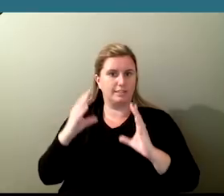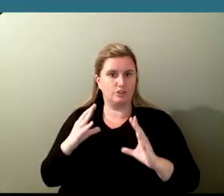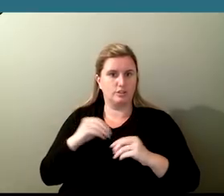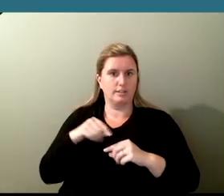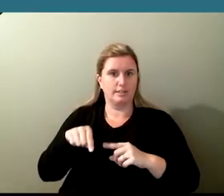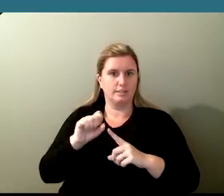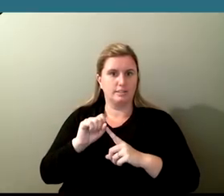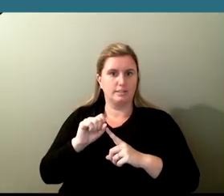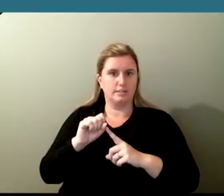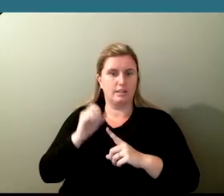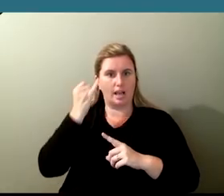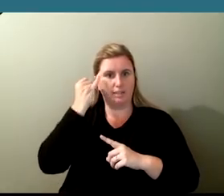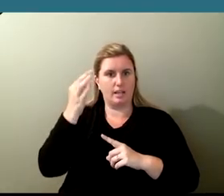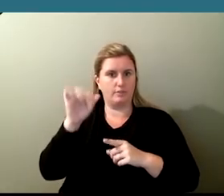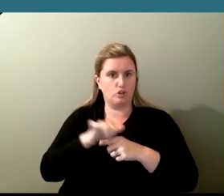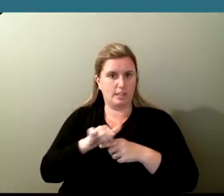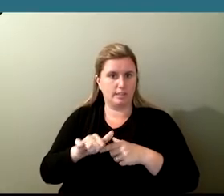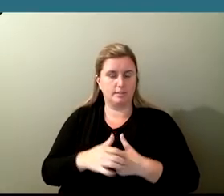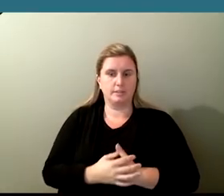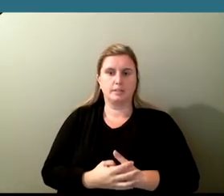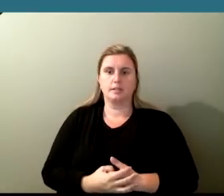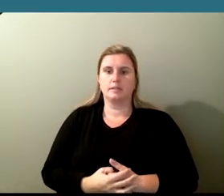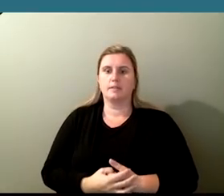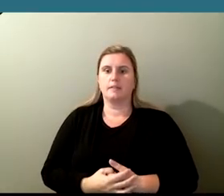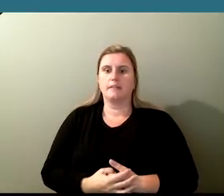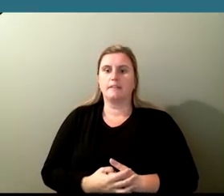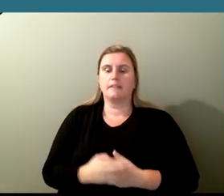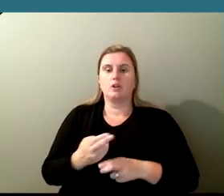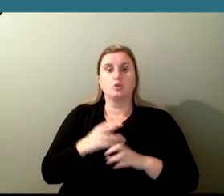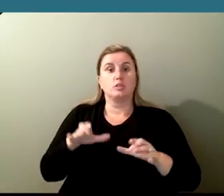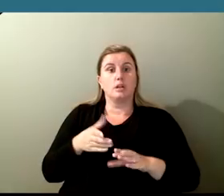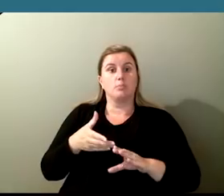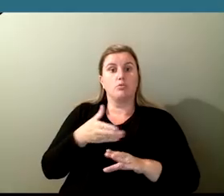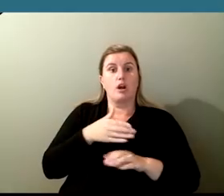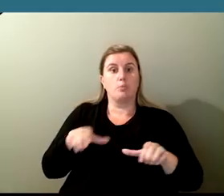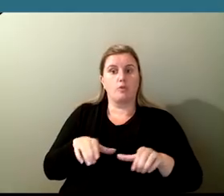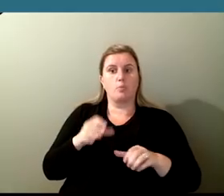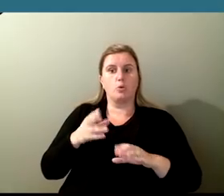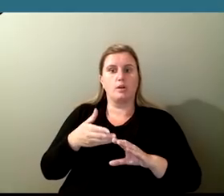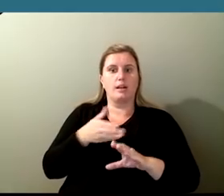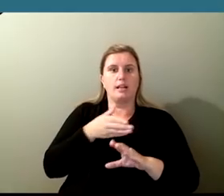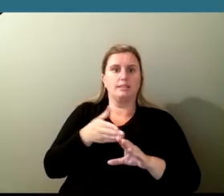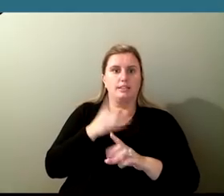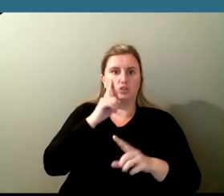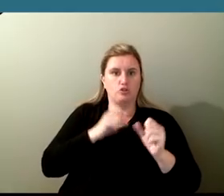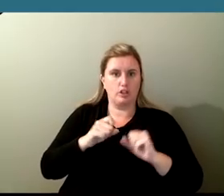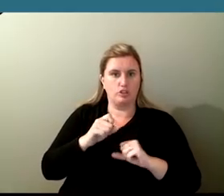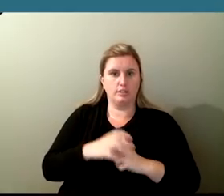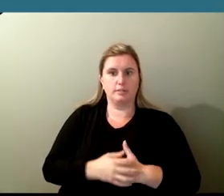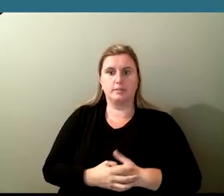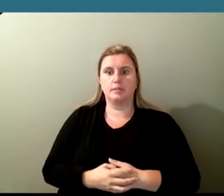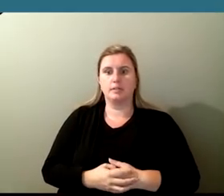this idea of training. It's usually done prior performance or it is an antecedent strategy. May